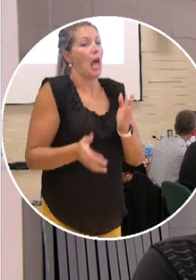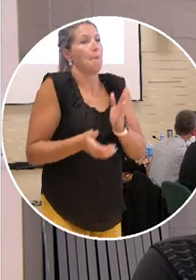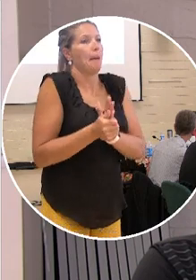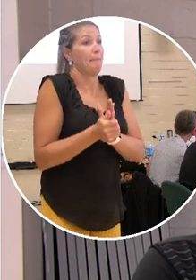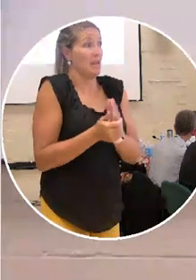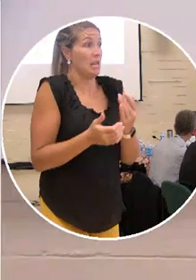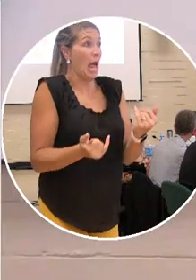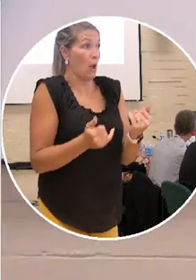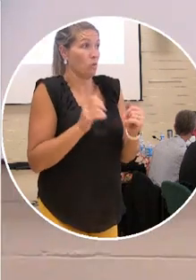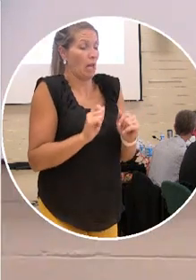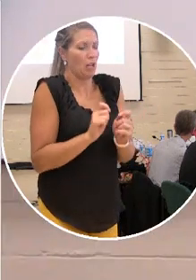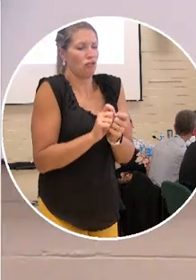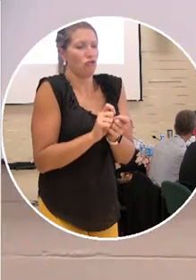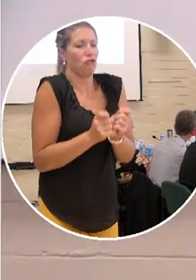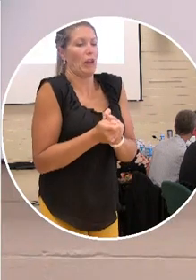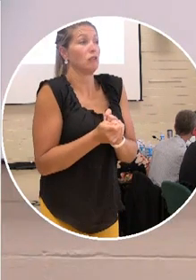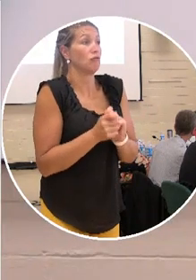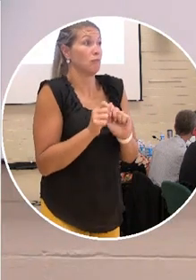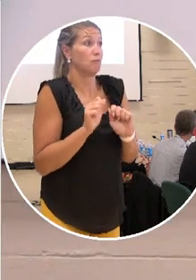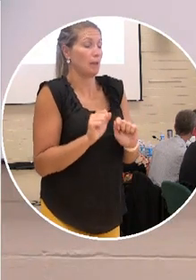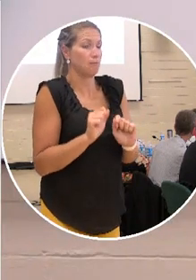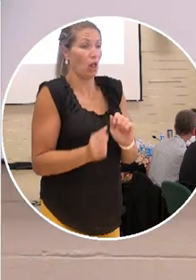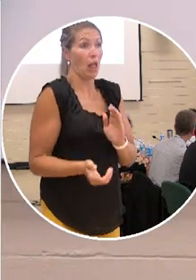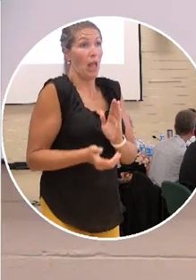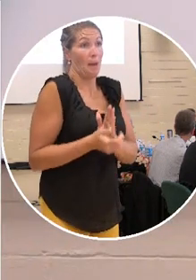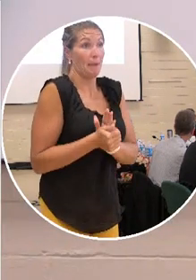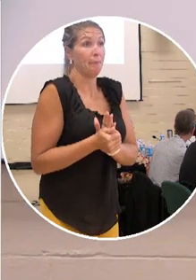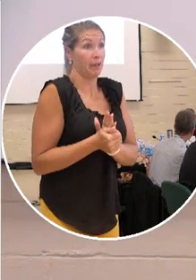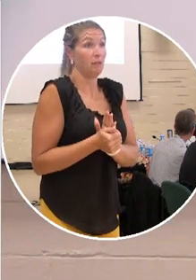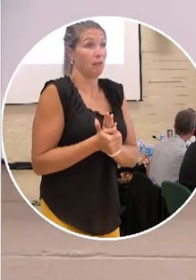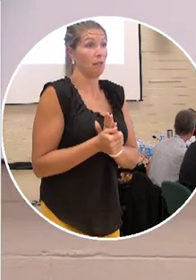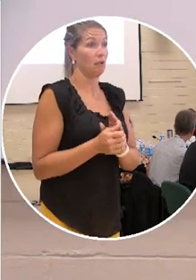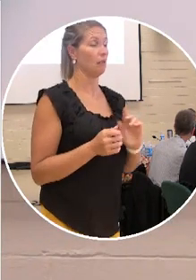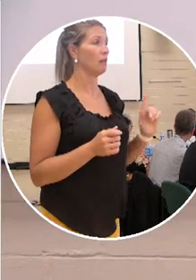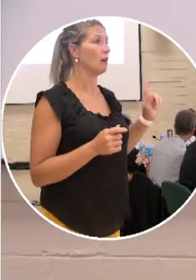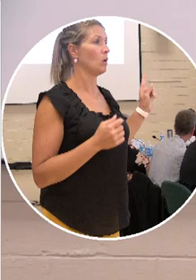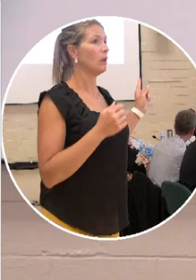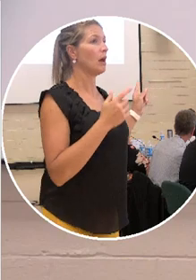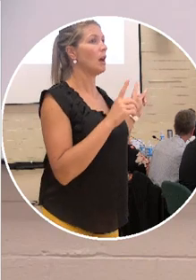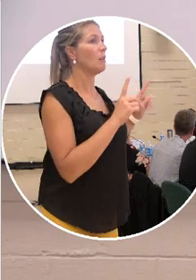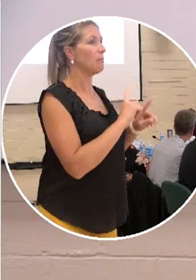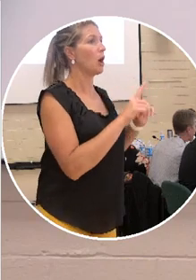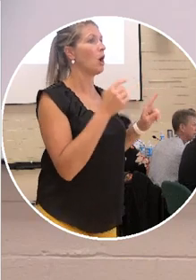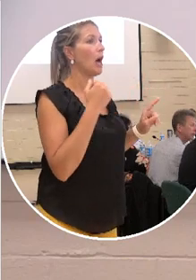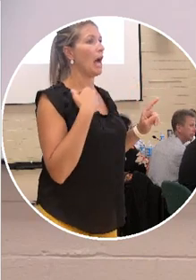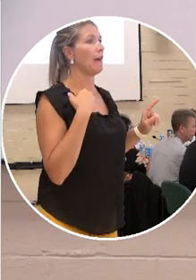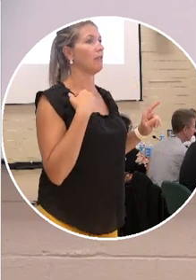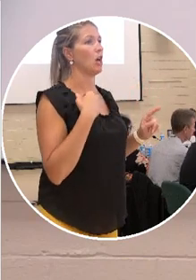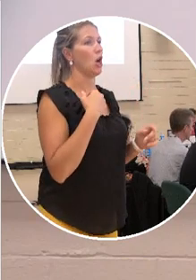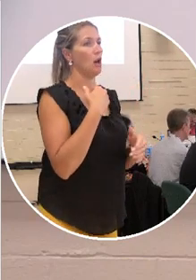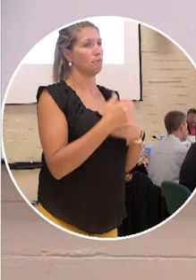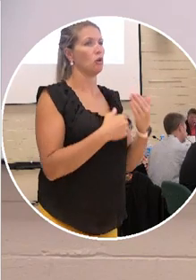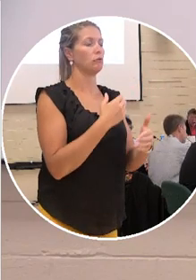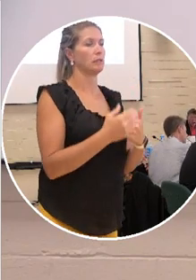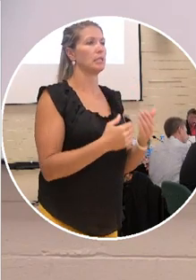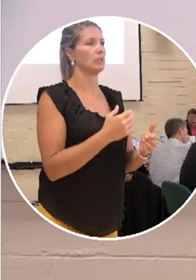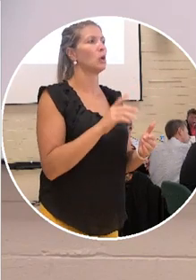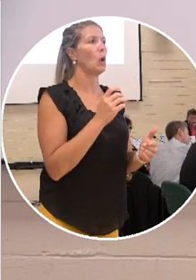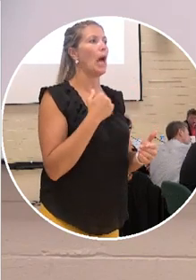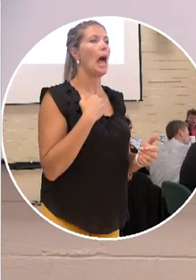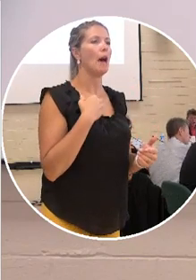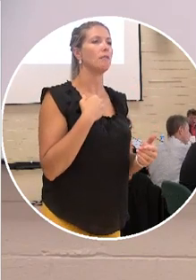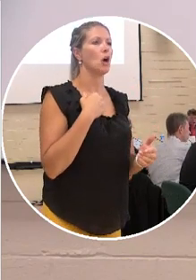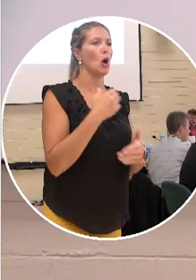You could entertain a friendly amendment. But the only part of this, we have a process. I should step back. We